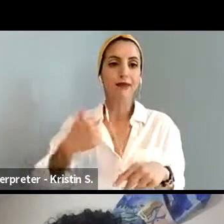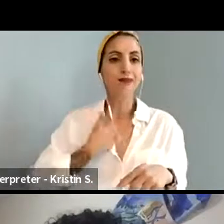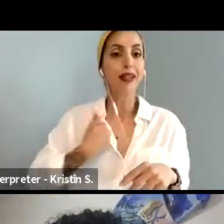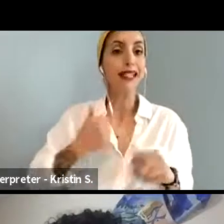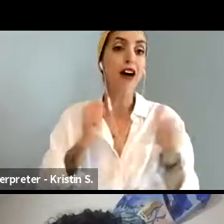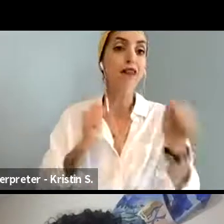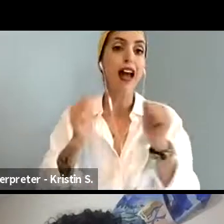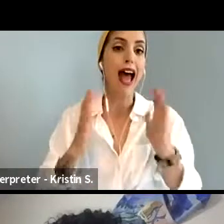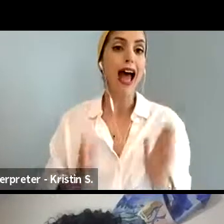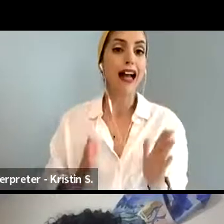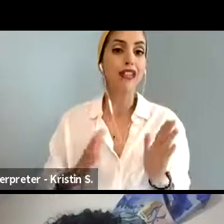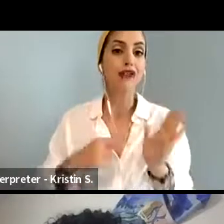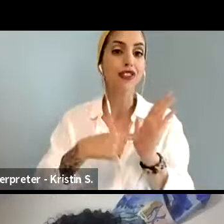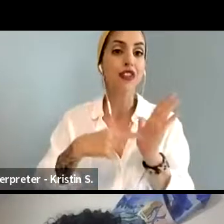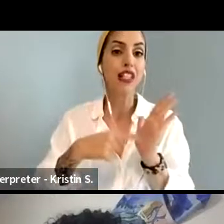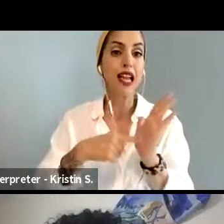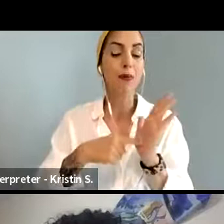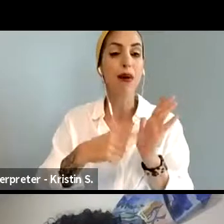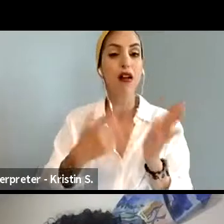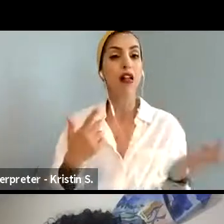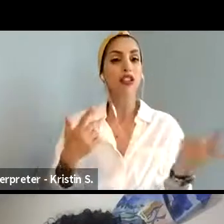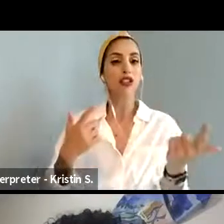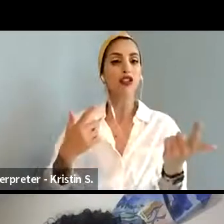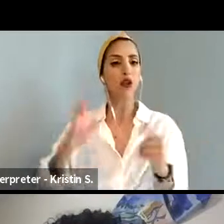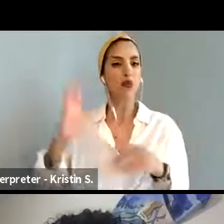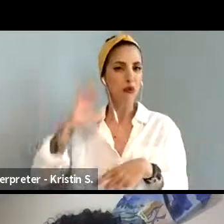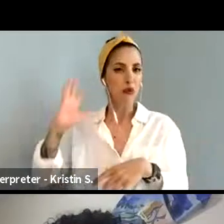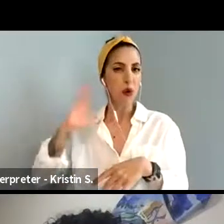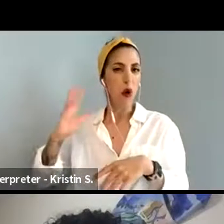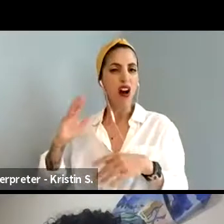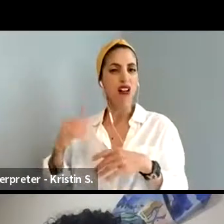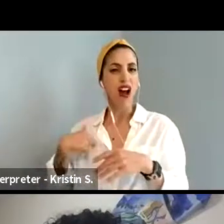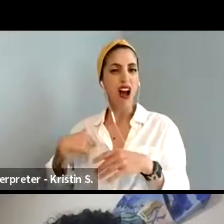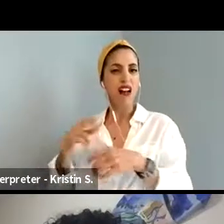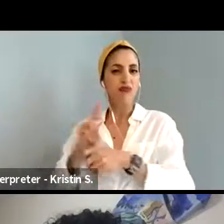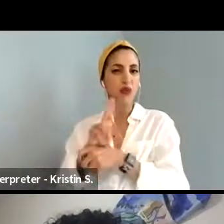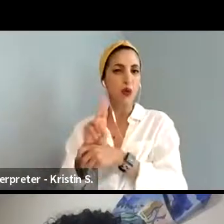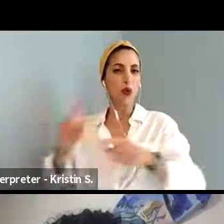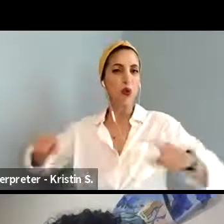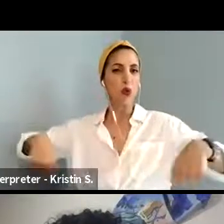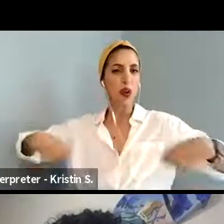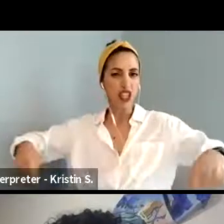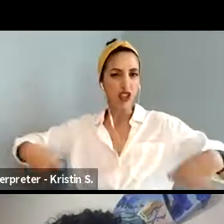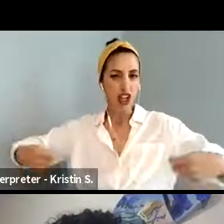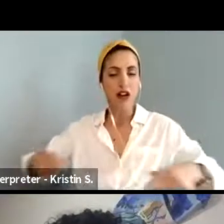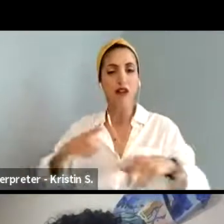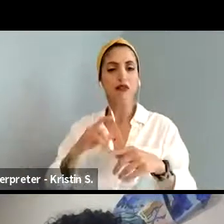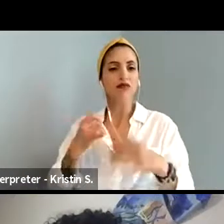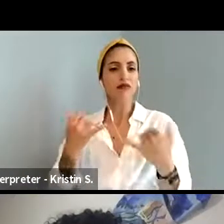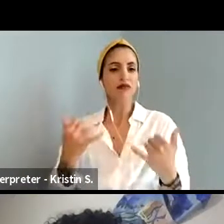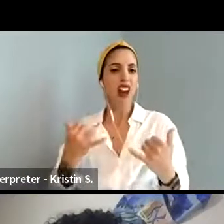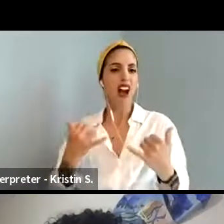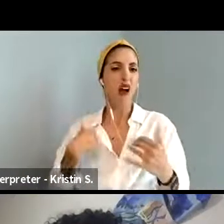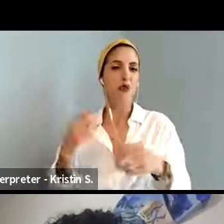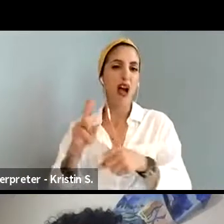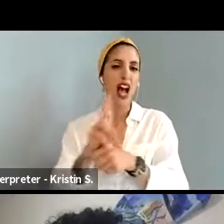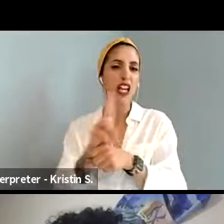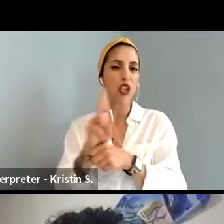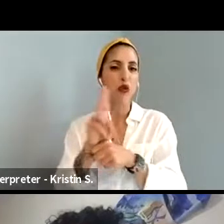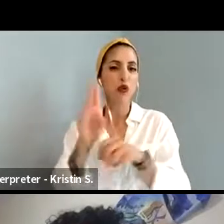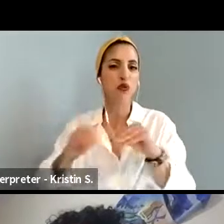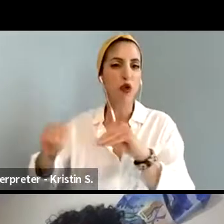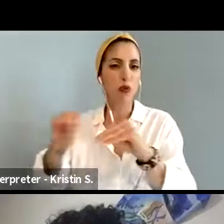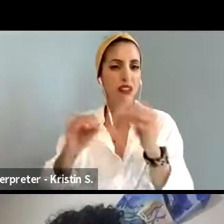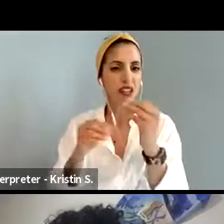for instance, I was a wheelchair user and now I use mobility aids. But as I'm, you know, getting